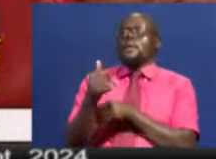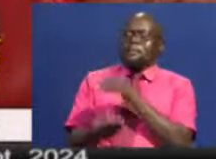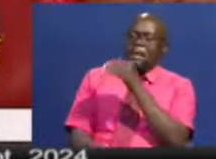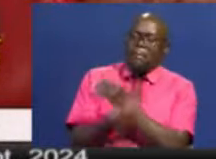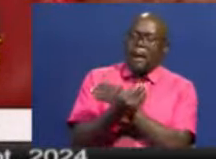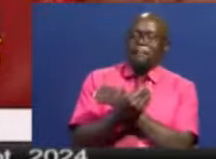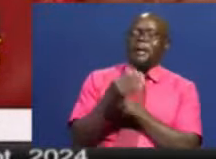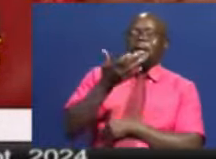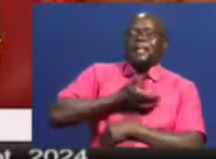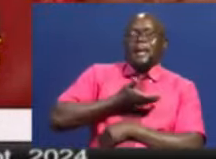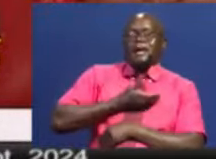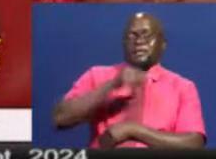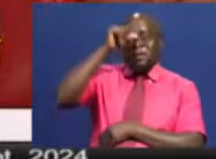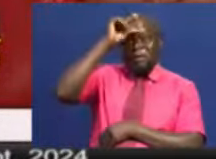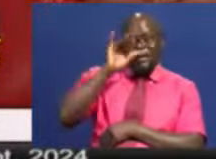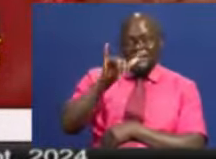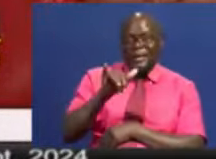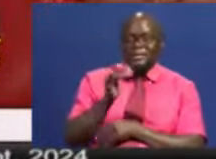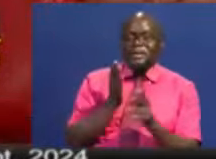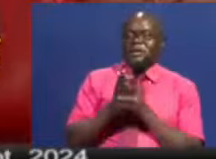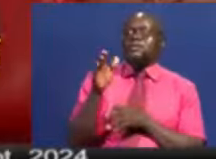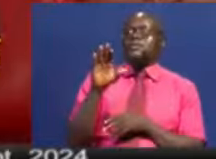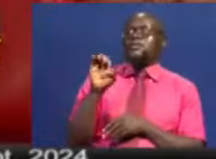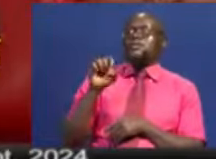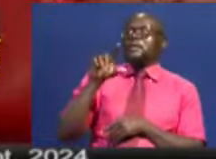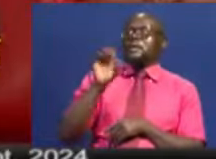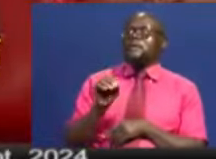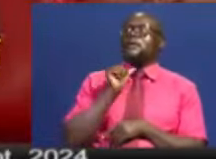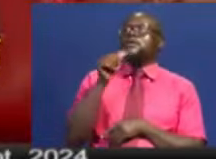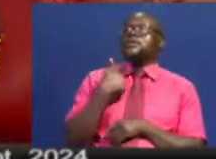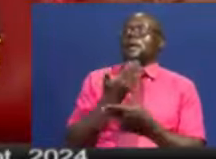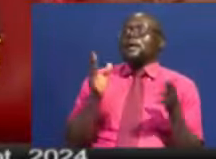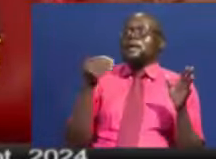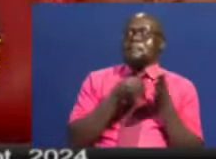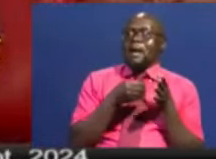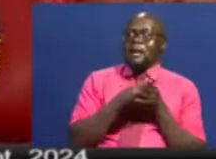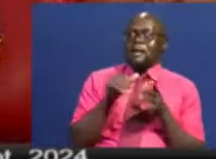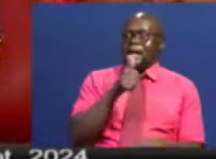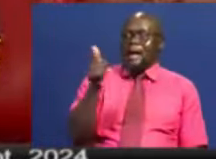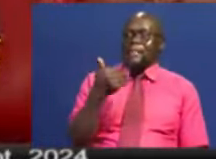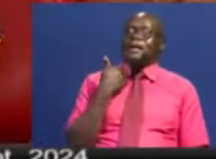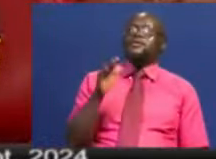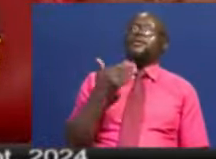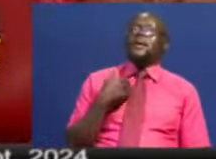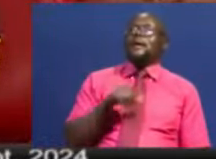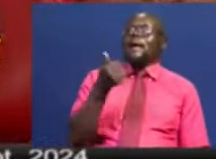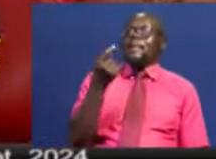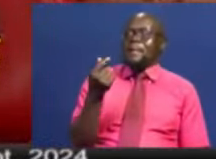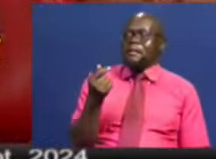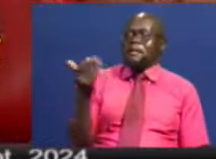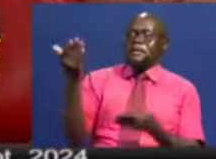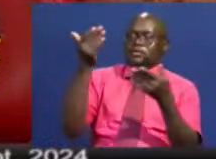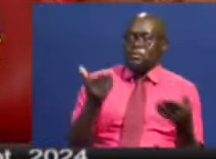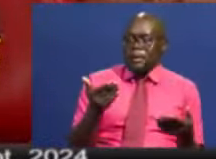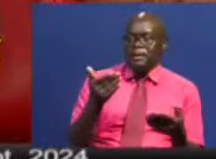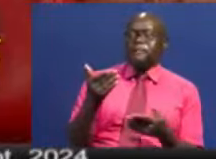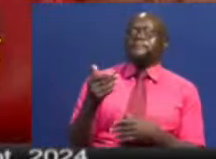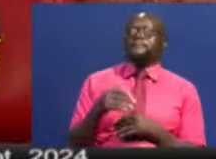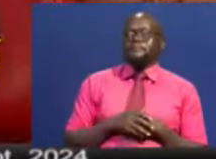of Governors, Mr. Speaker. And it is out of egos. They don't want any other money. They don't want any other money to come to the